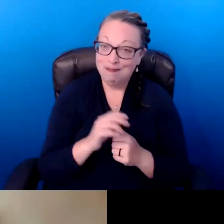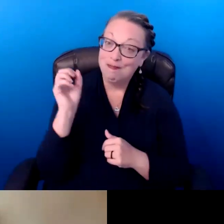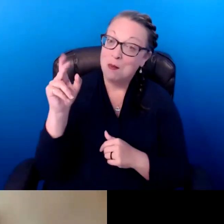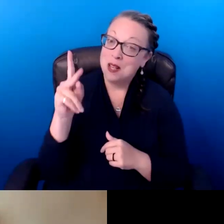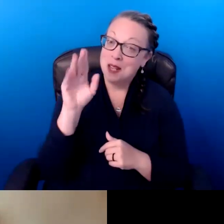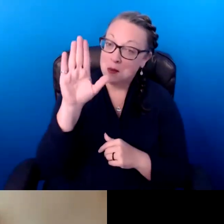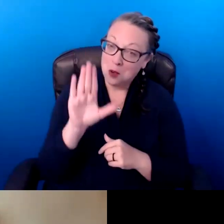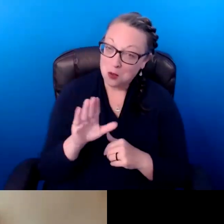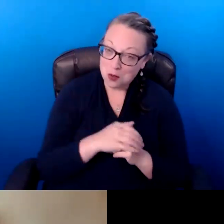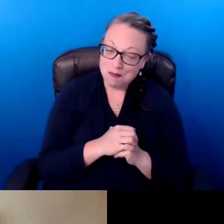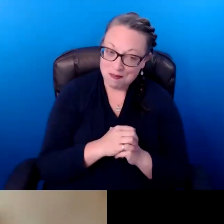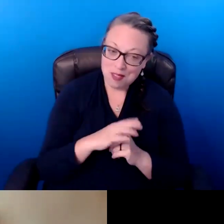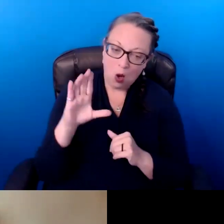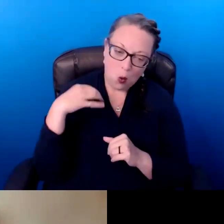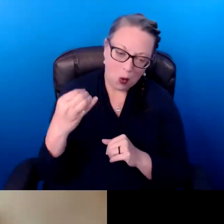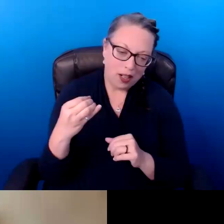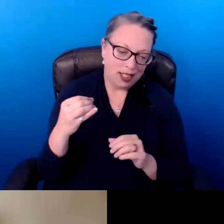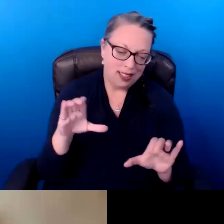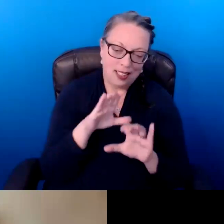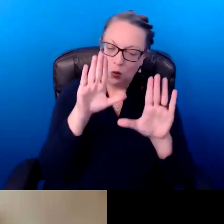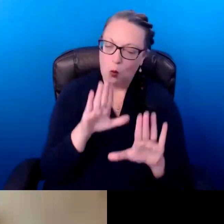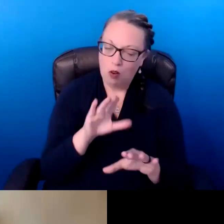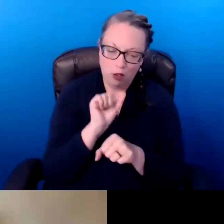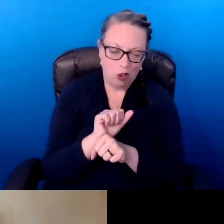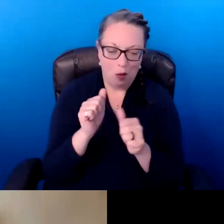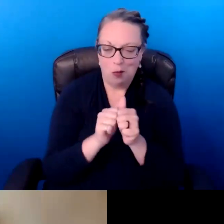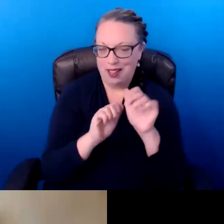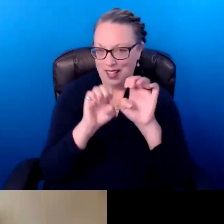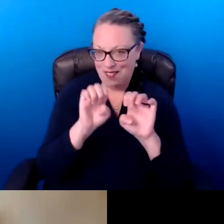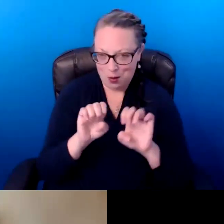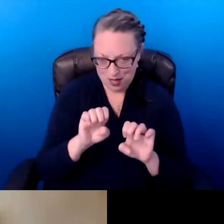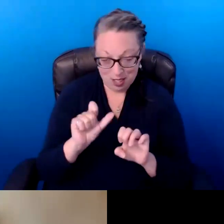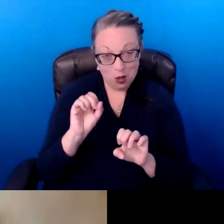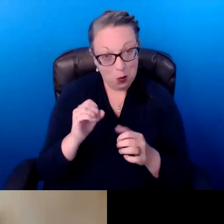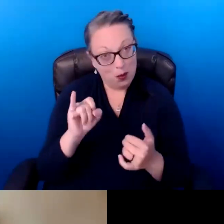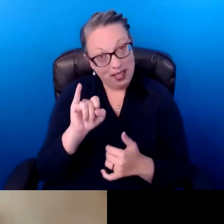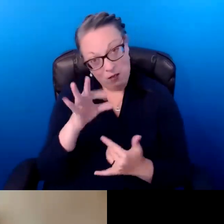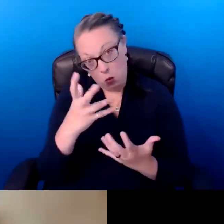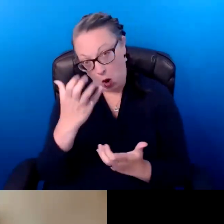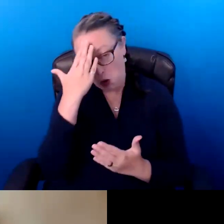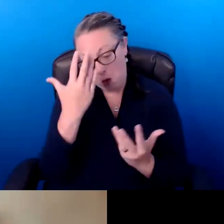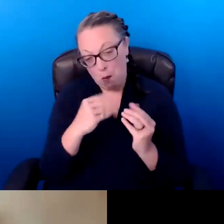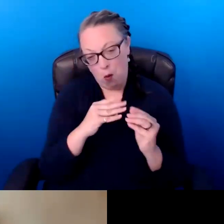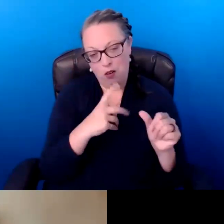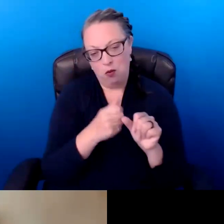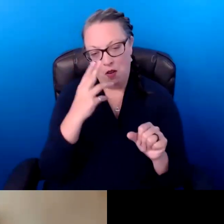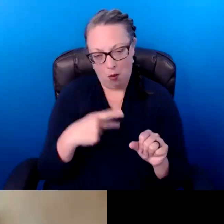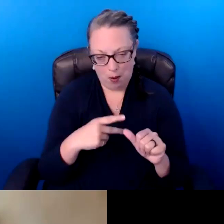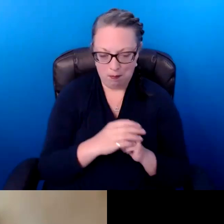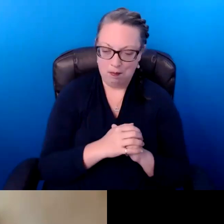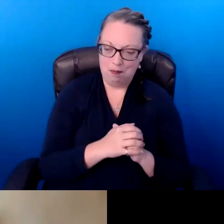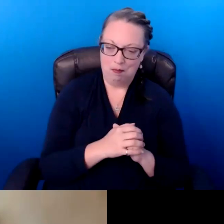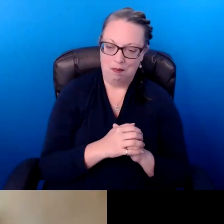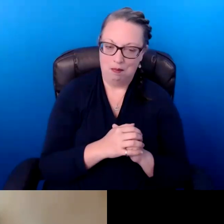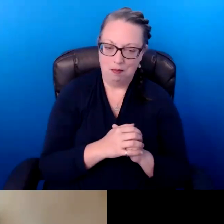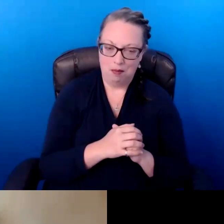excellent. And Oregon always does a great job with their evaluation. So do follow up if you want to learn more about that. And